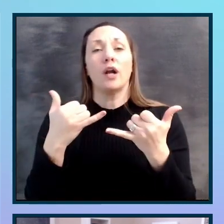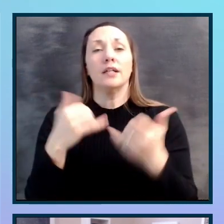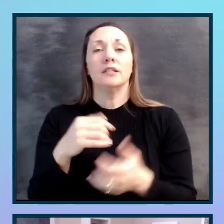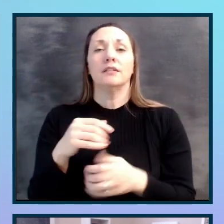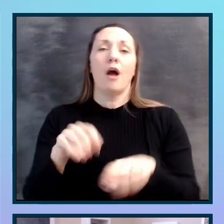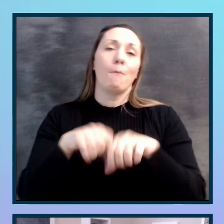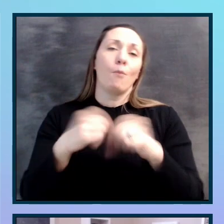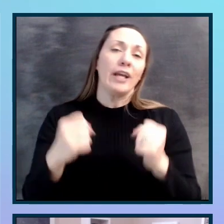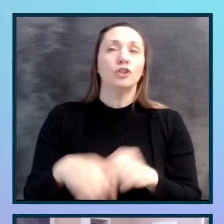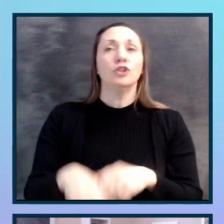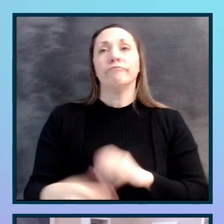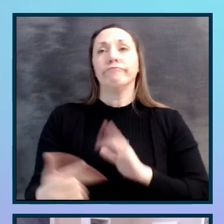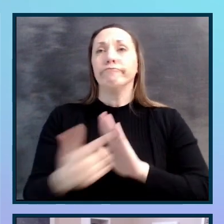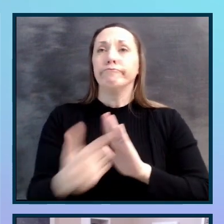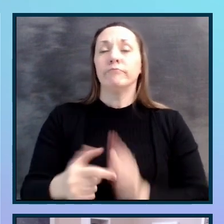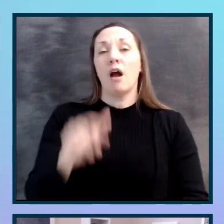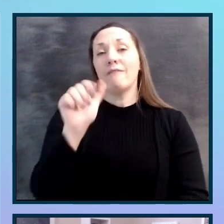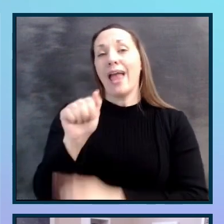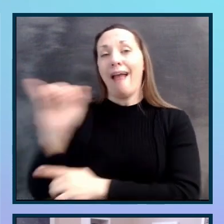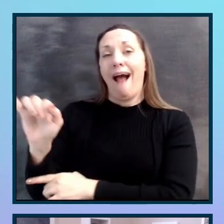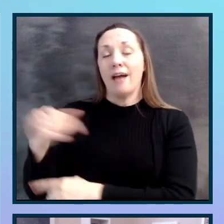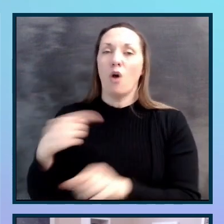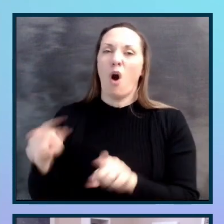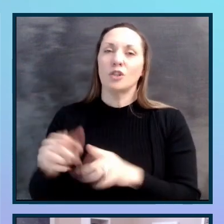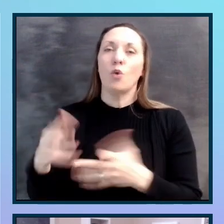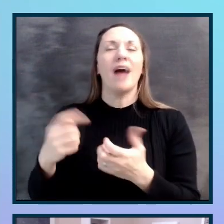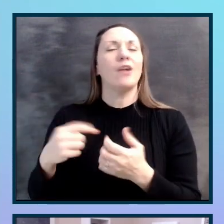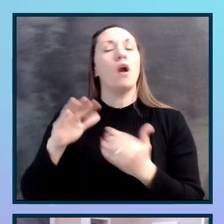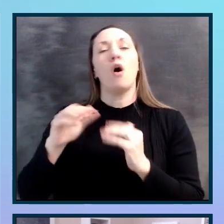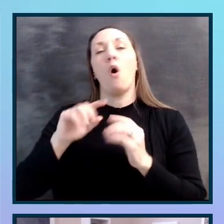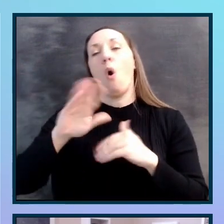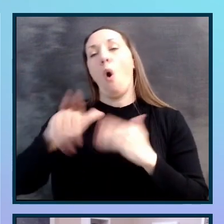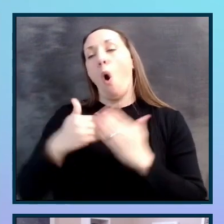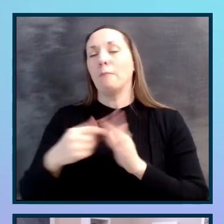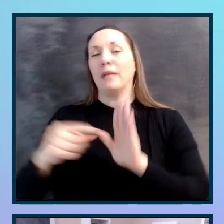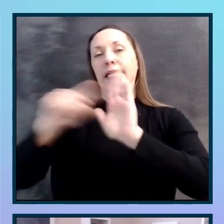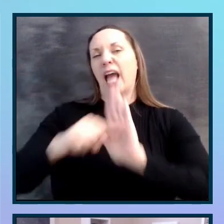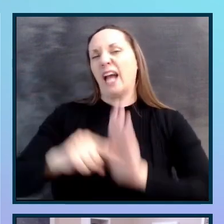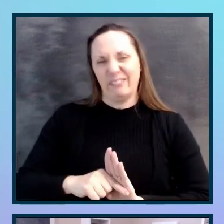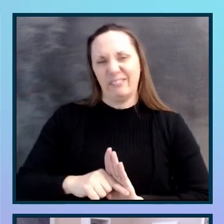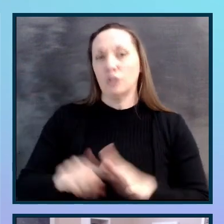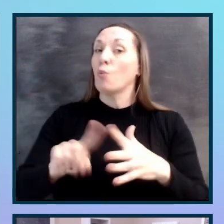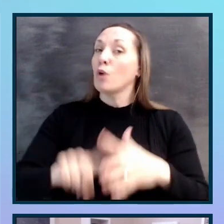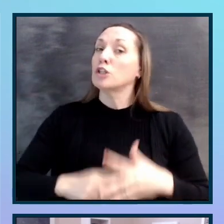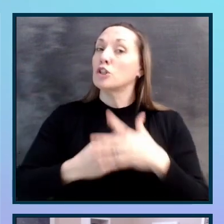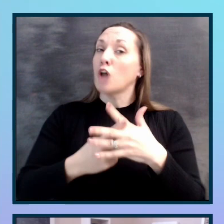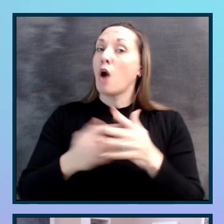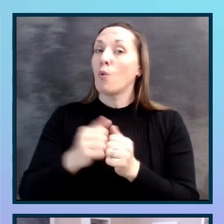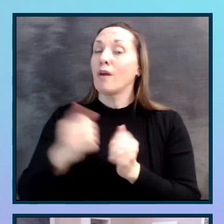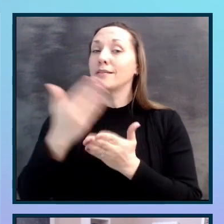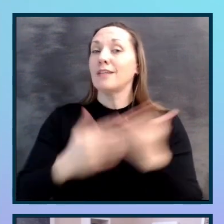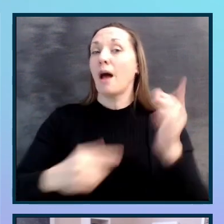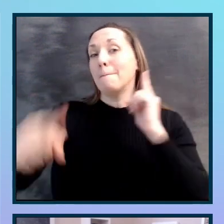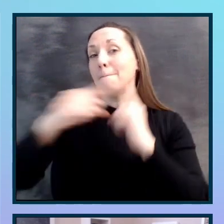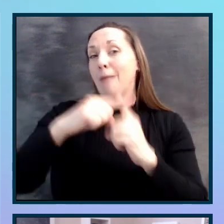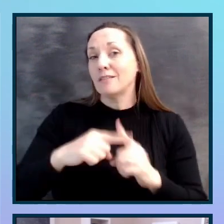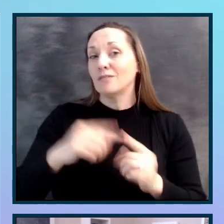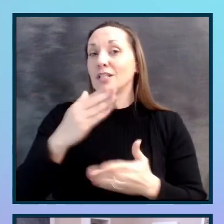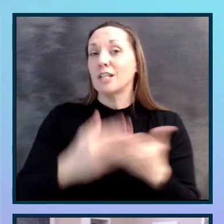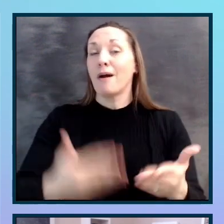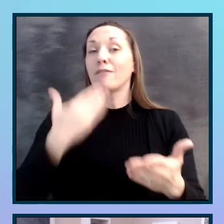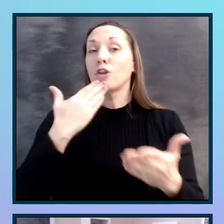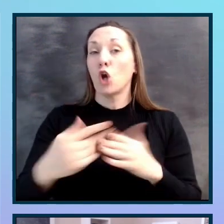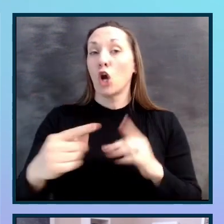AI. And I also don't want to be all negative. So we're going to open up with some positive things. Some of the good that AI is